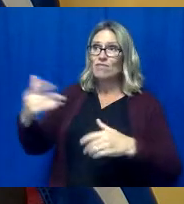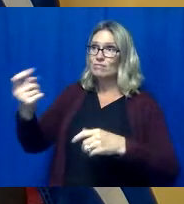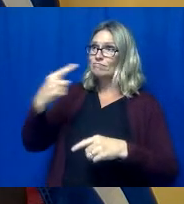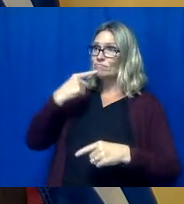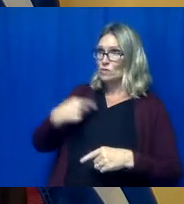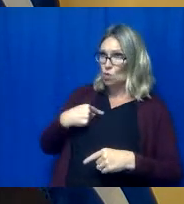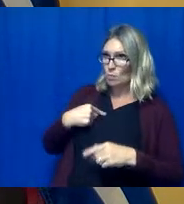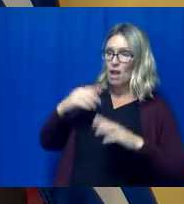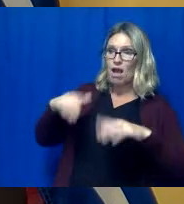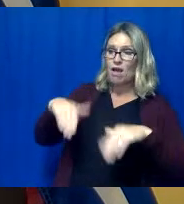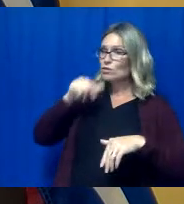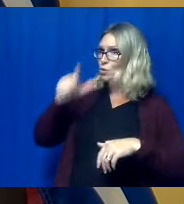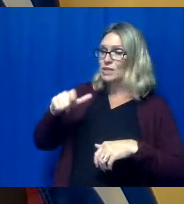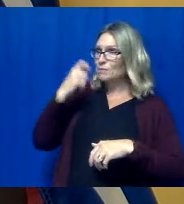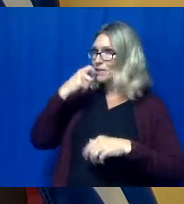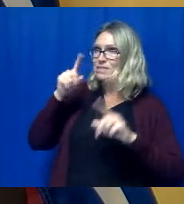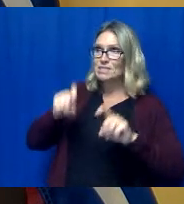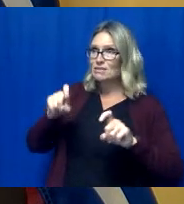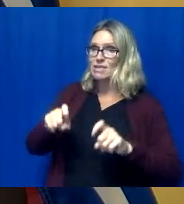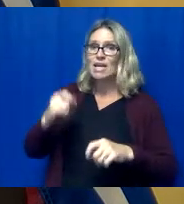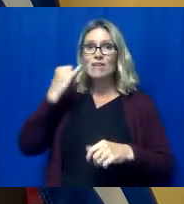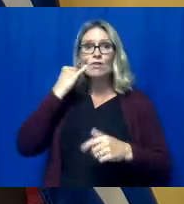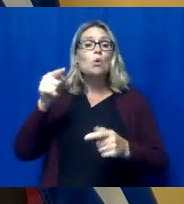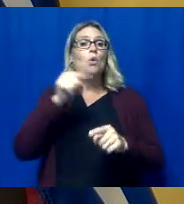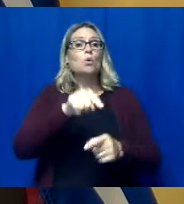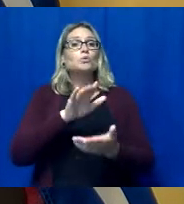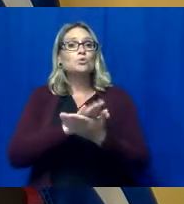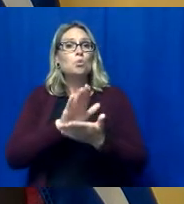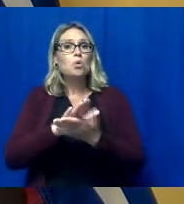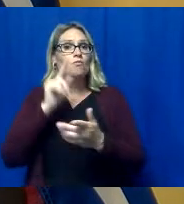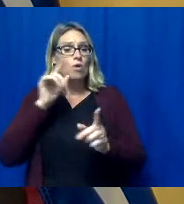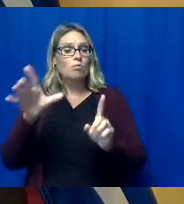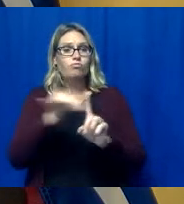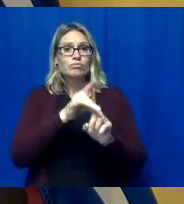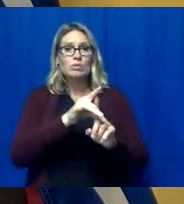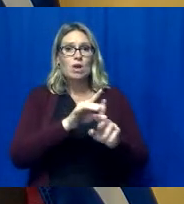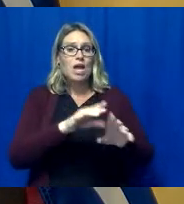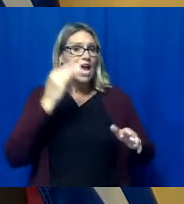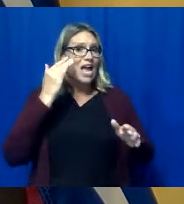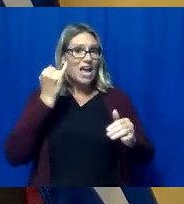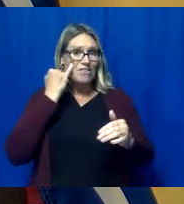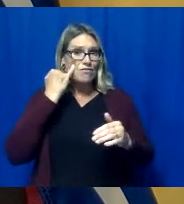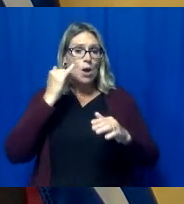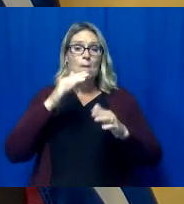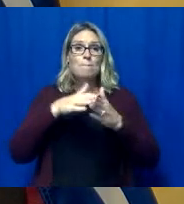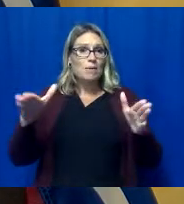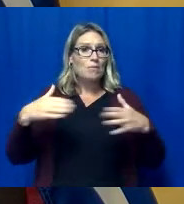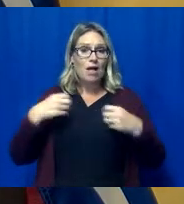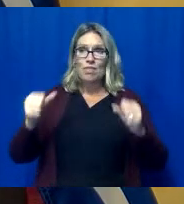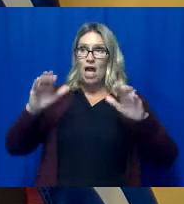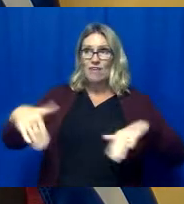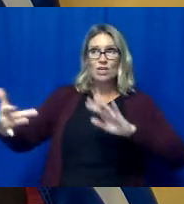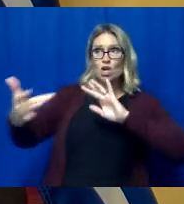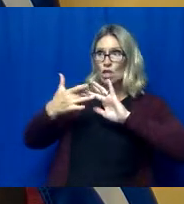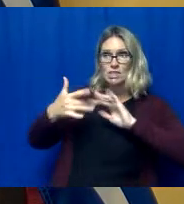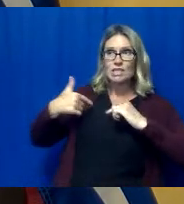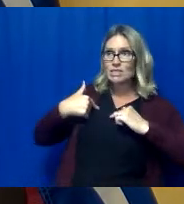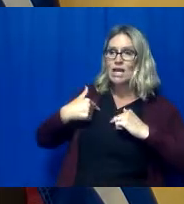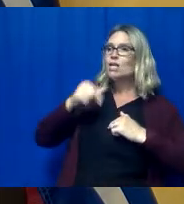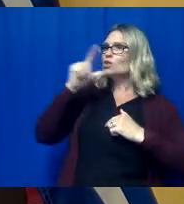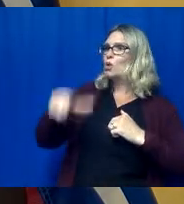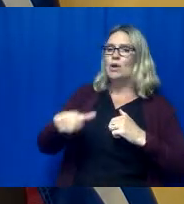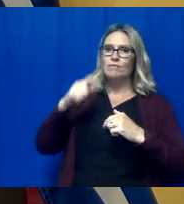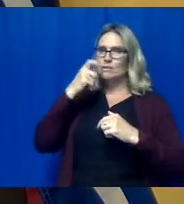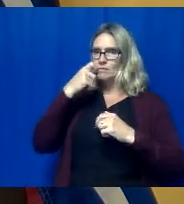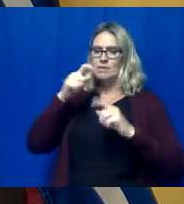you're in a school that has had an exposure, if public health hasn't told you to get tested, you don't need to get tested. Sorry,